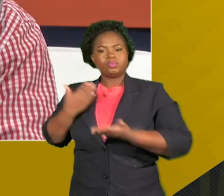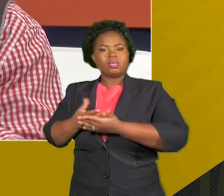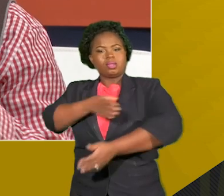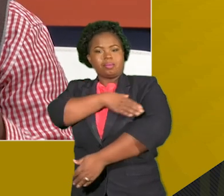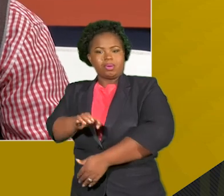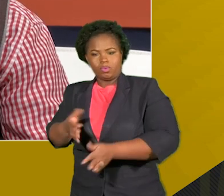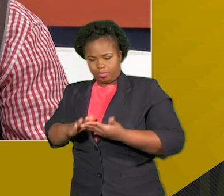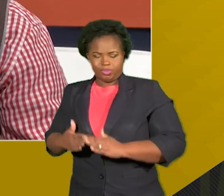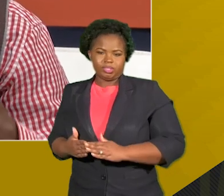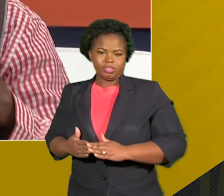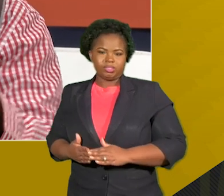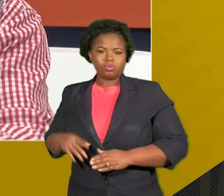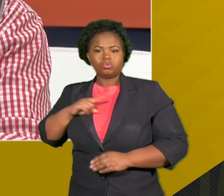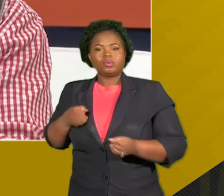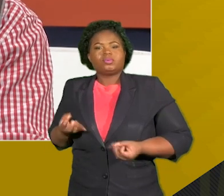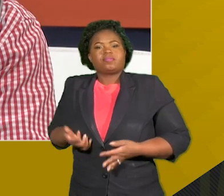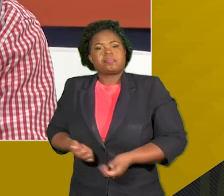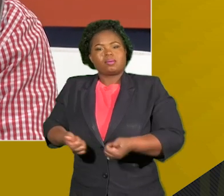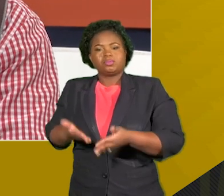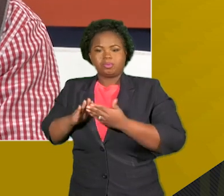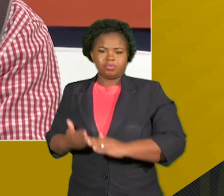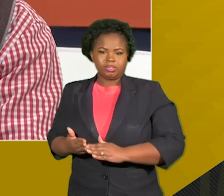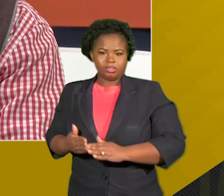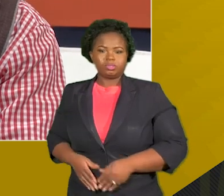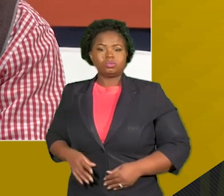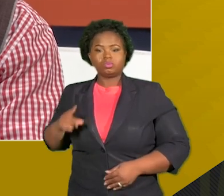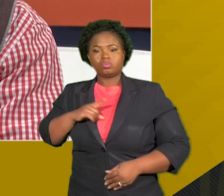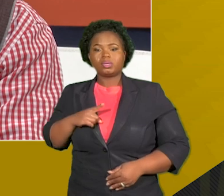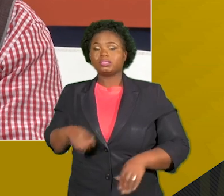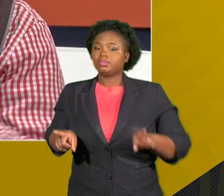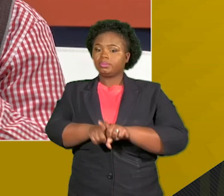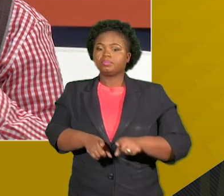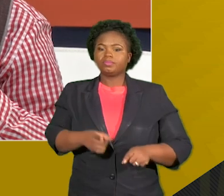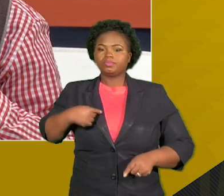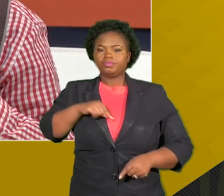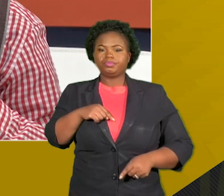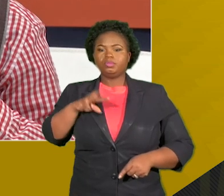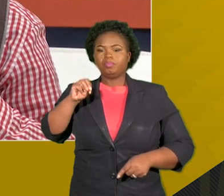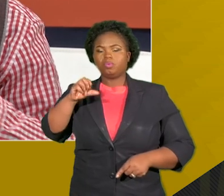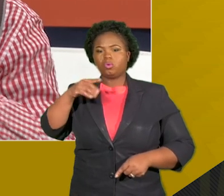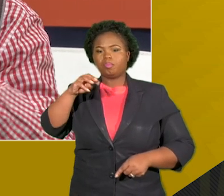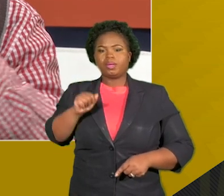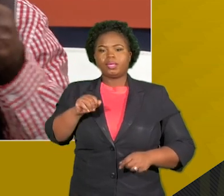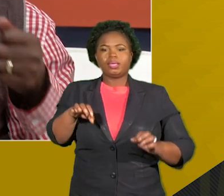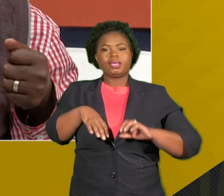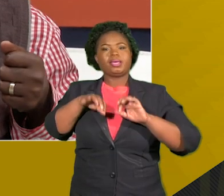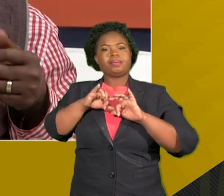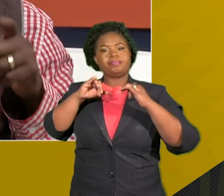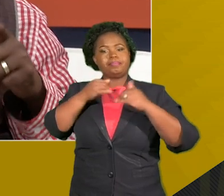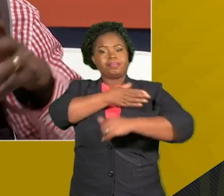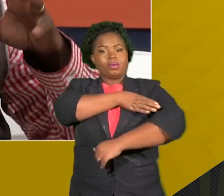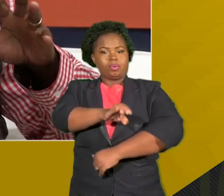the community. In fact, it's a way of giving back to the community. Tina, for example, see Mgoma Empowerment Groups, see PTY